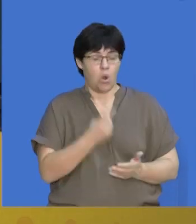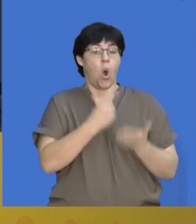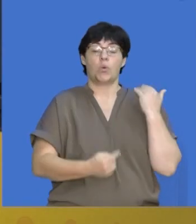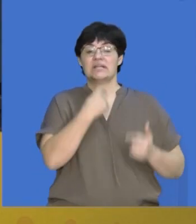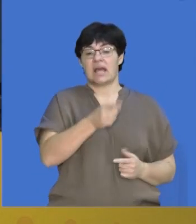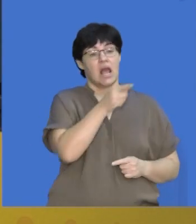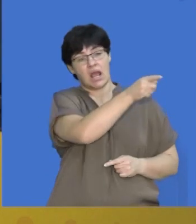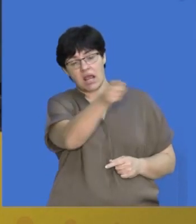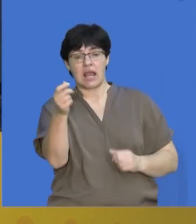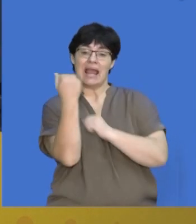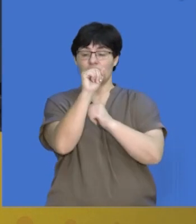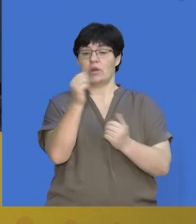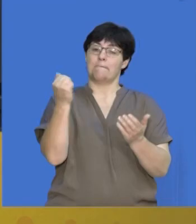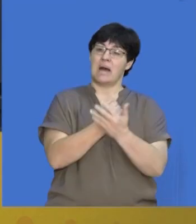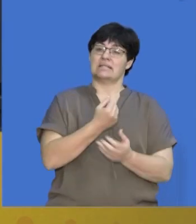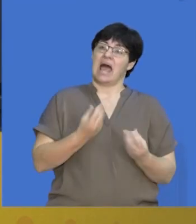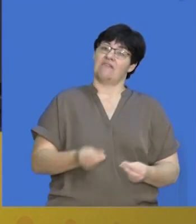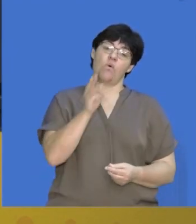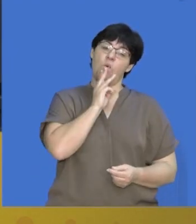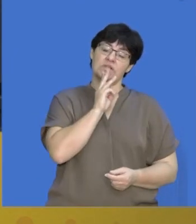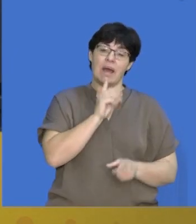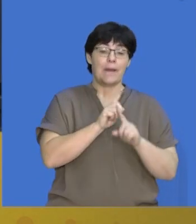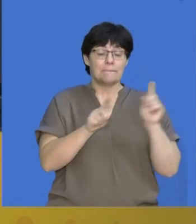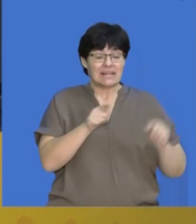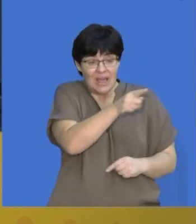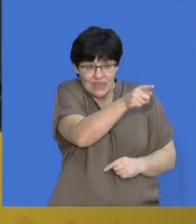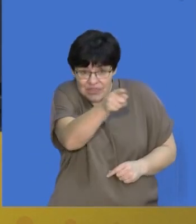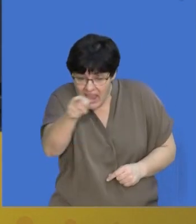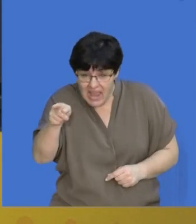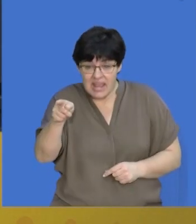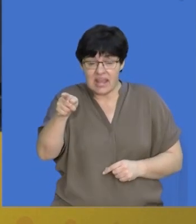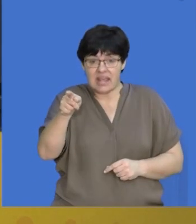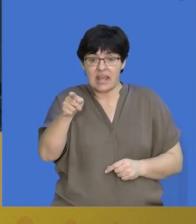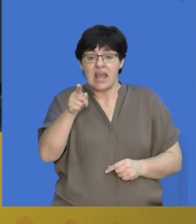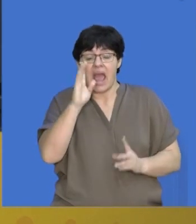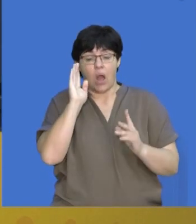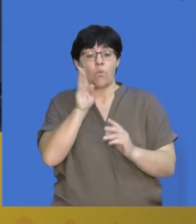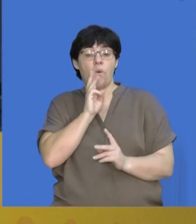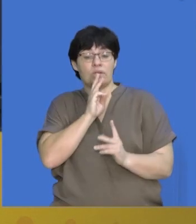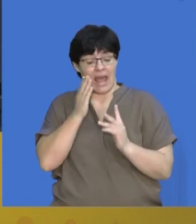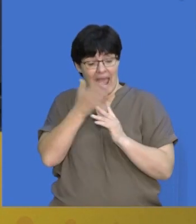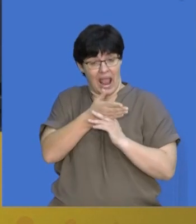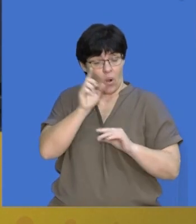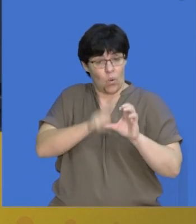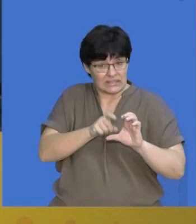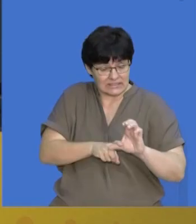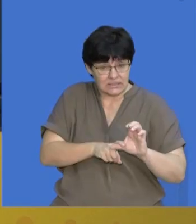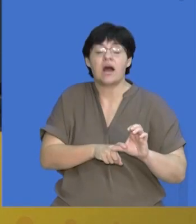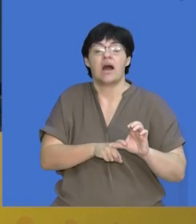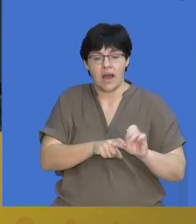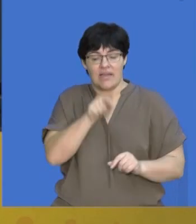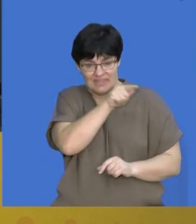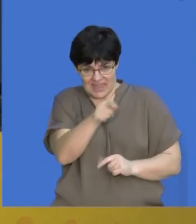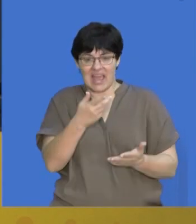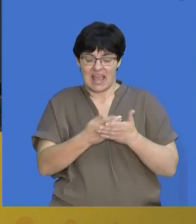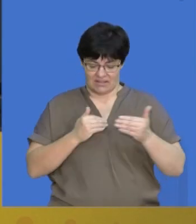saying industries also need water, but industries, if they access quality water, will be